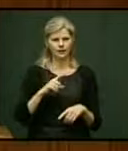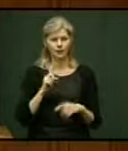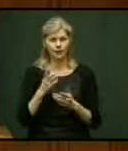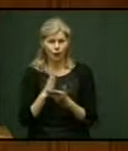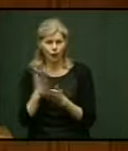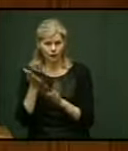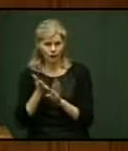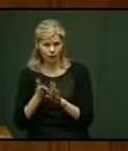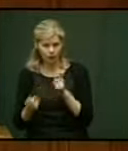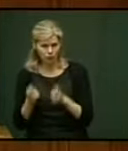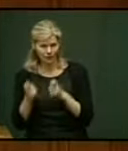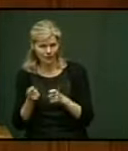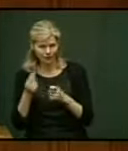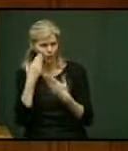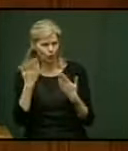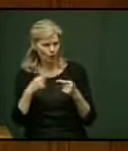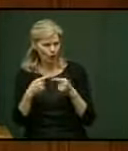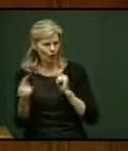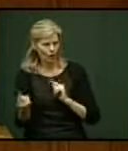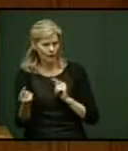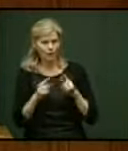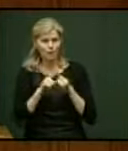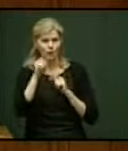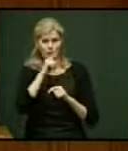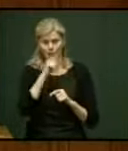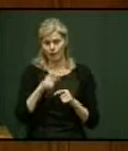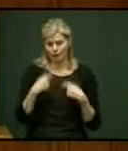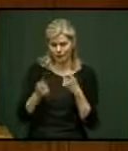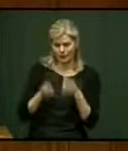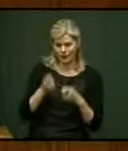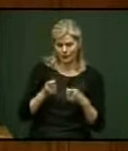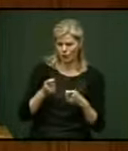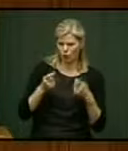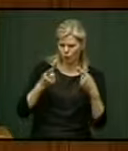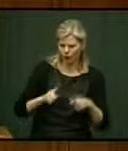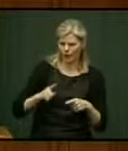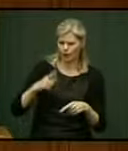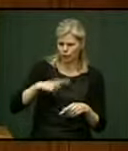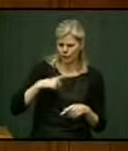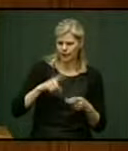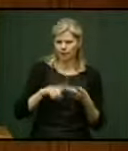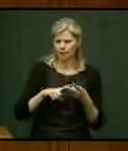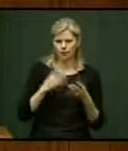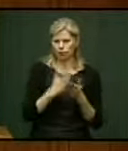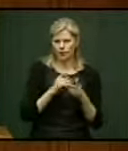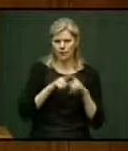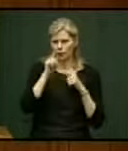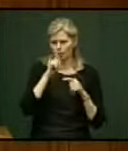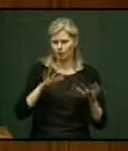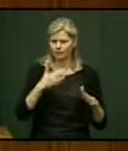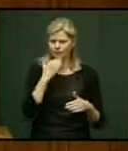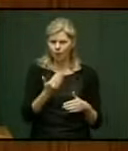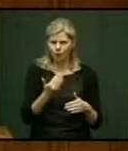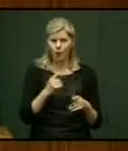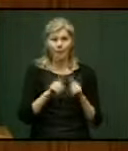quite poorly on reasoning tests. But as it turns out, we're all very good at arguing, especially in this house.